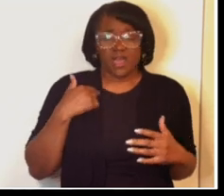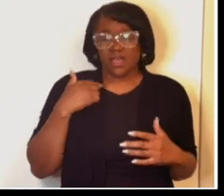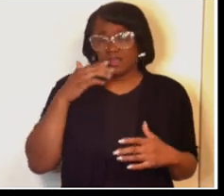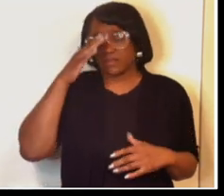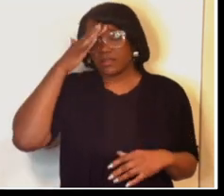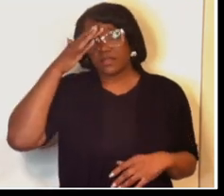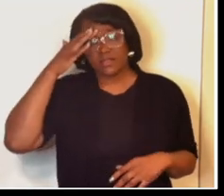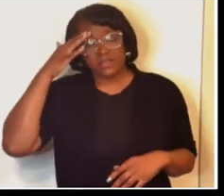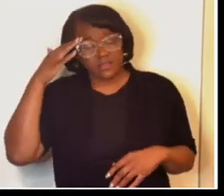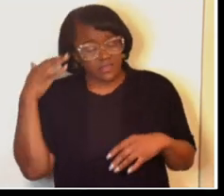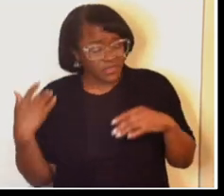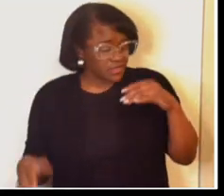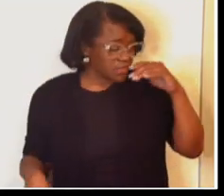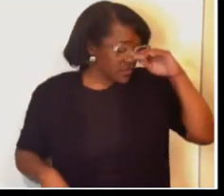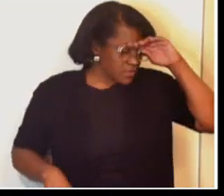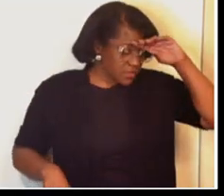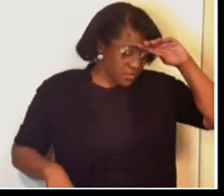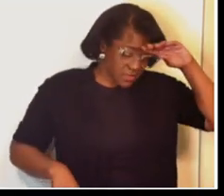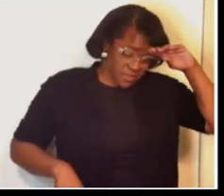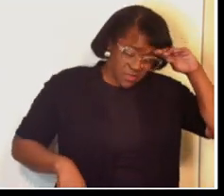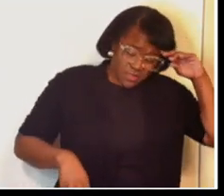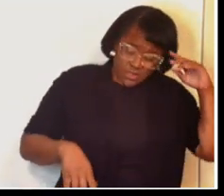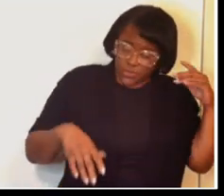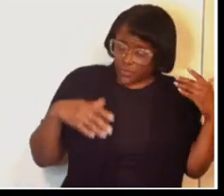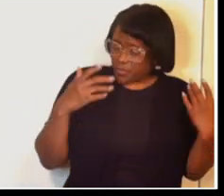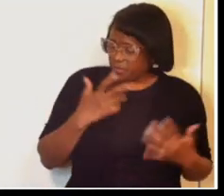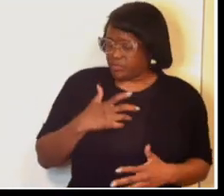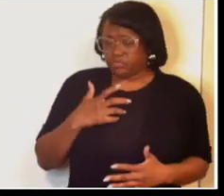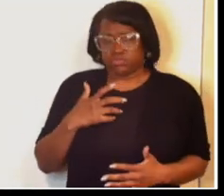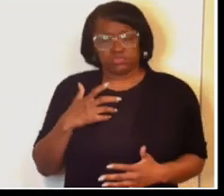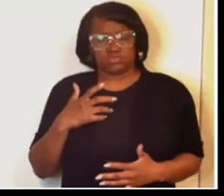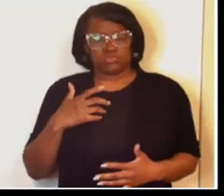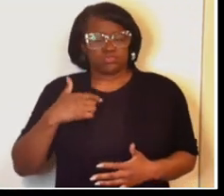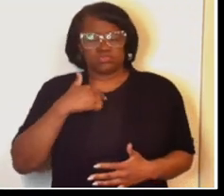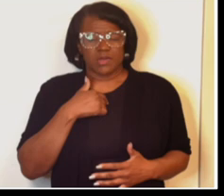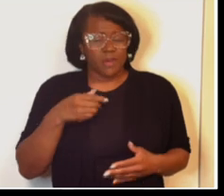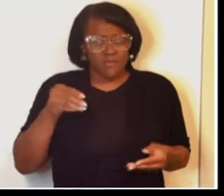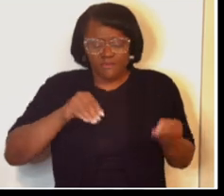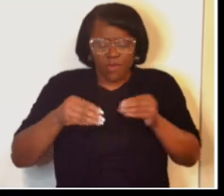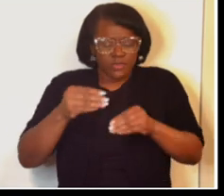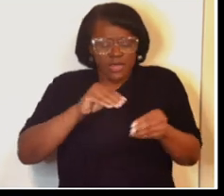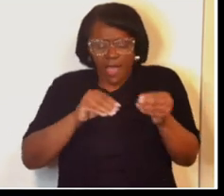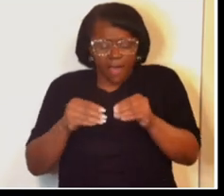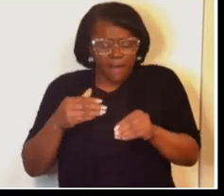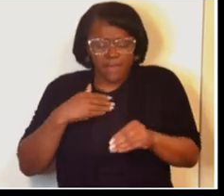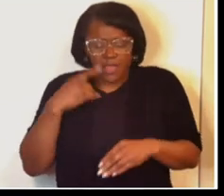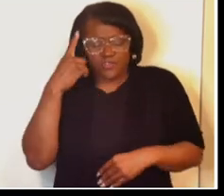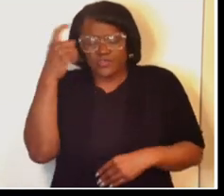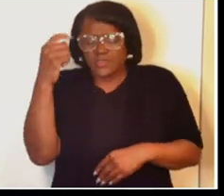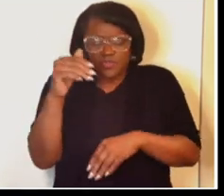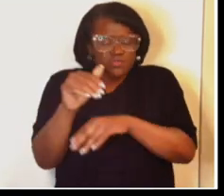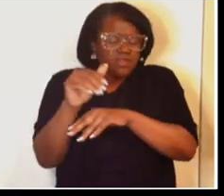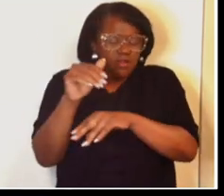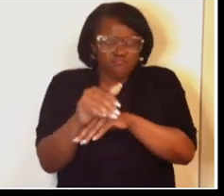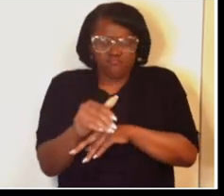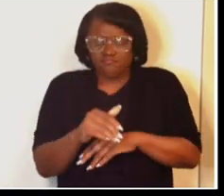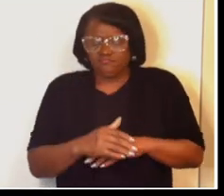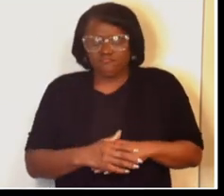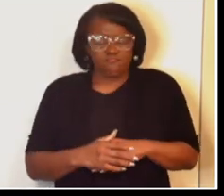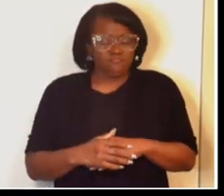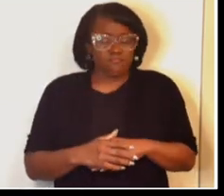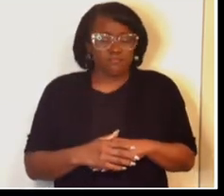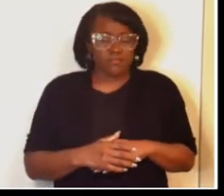fell, relentless art. I'm folding up my little dreams tonight within my heart.